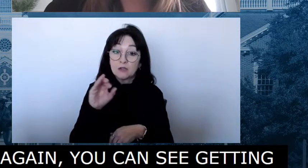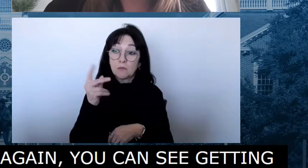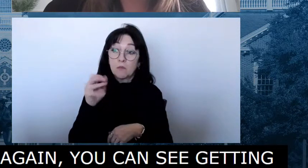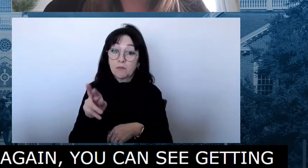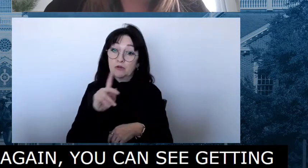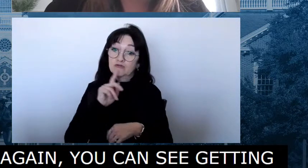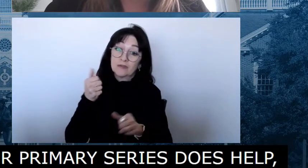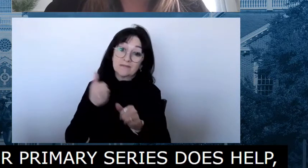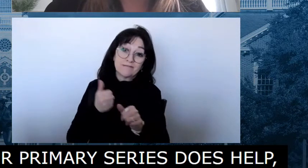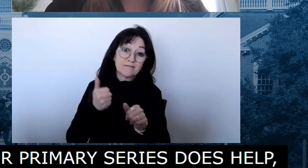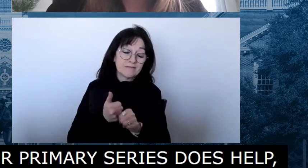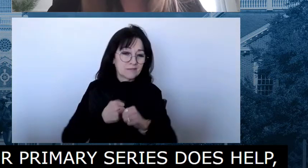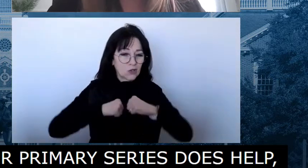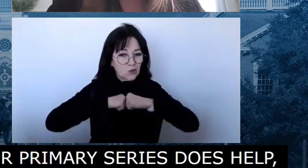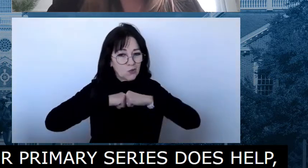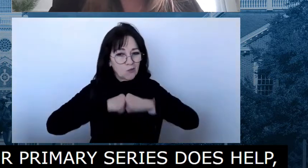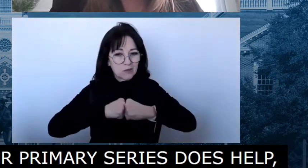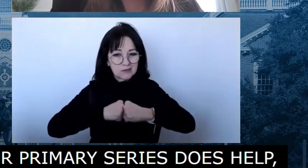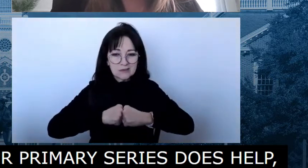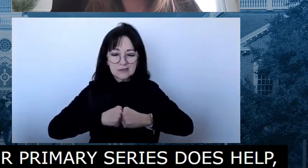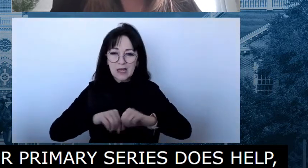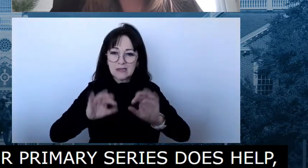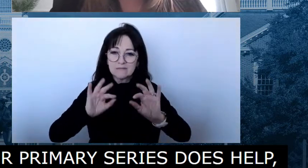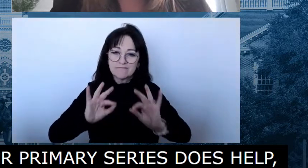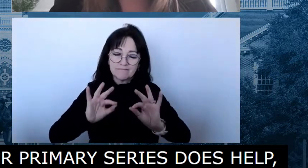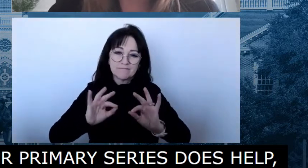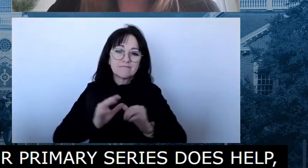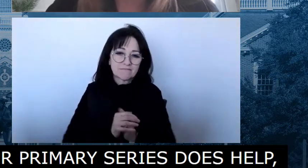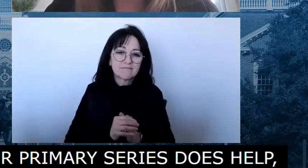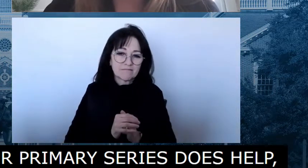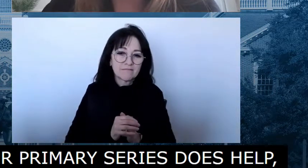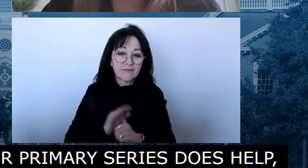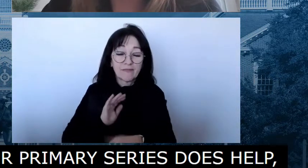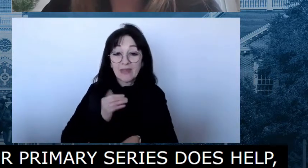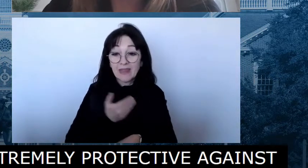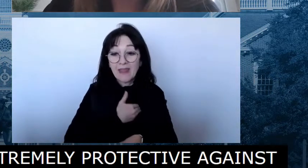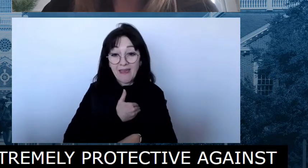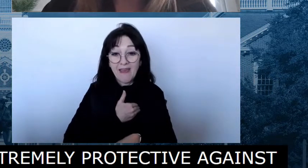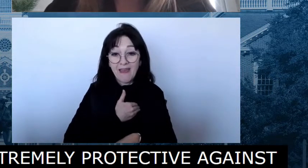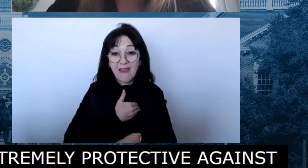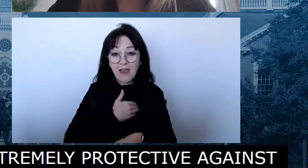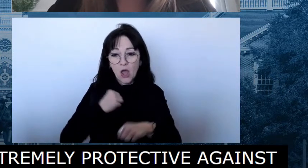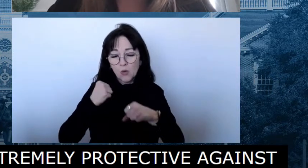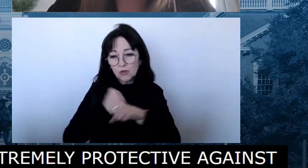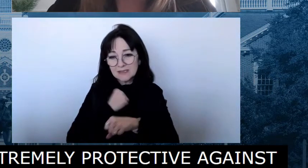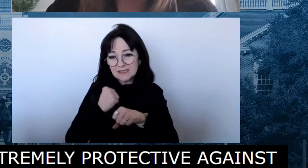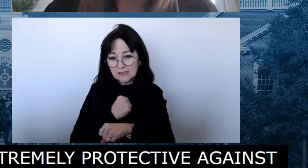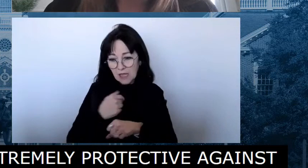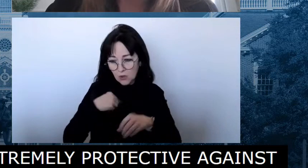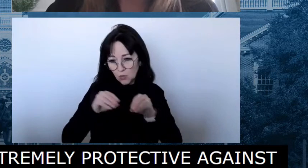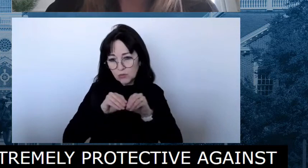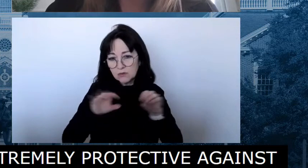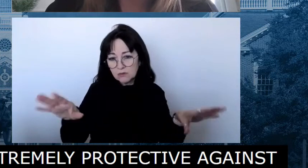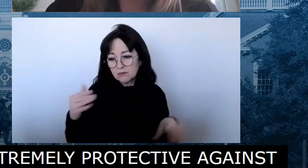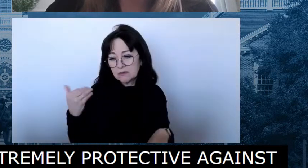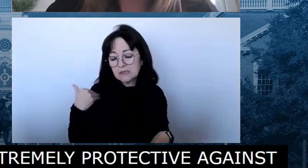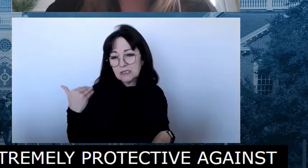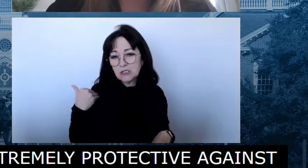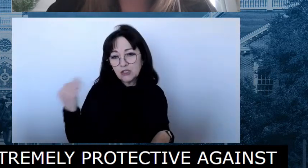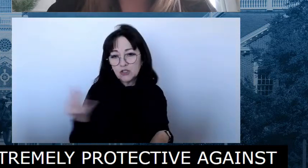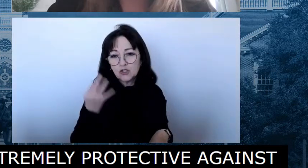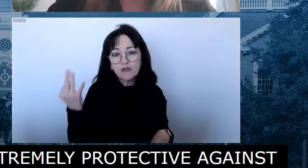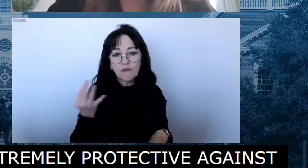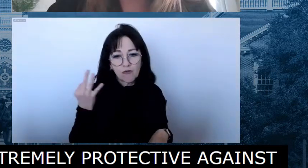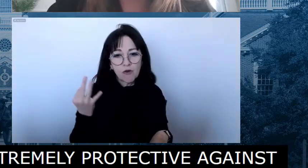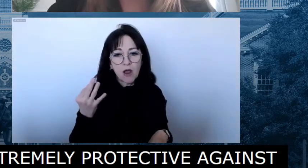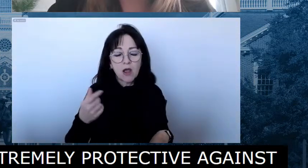against hospitalization. And our own data, and we released this in our Friday press release, where we look at how many